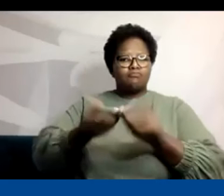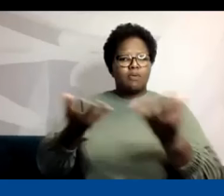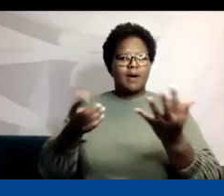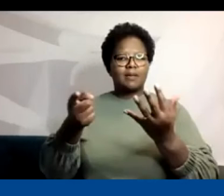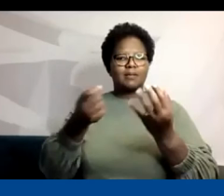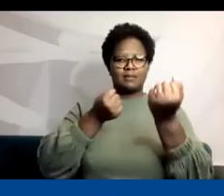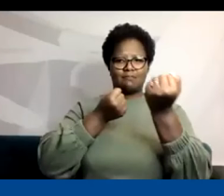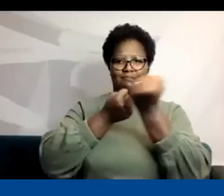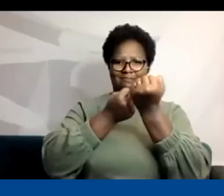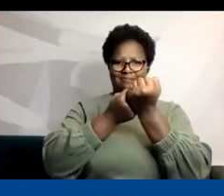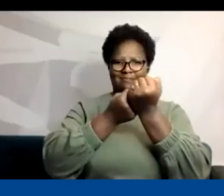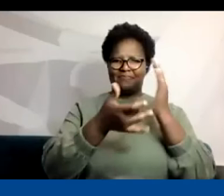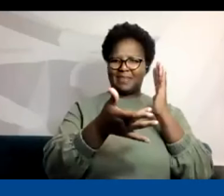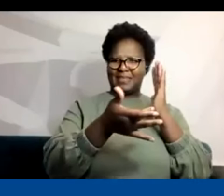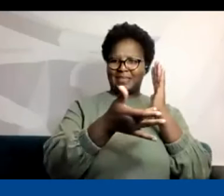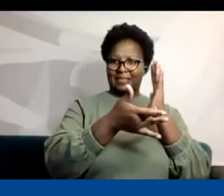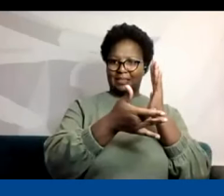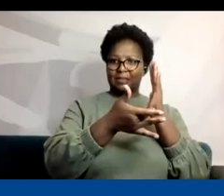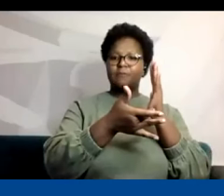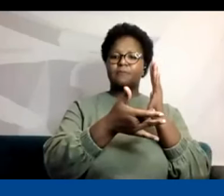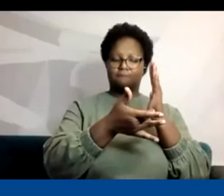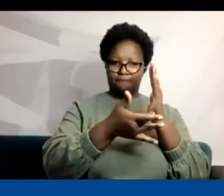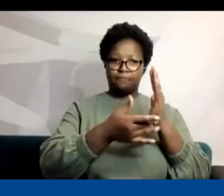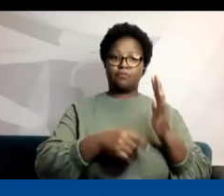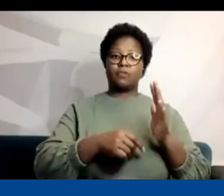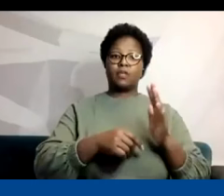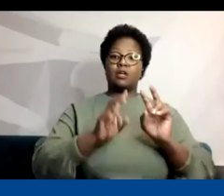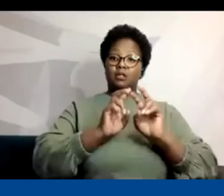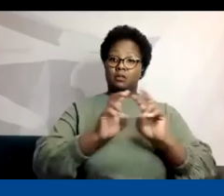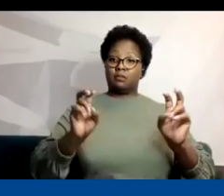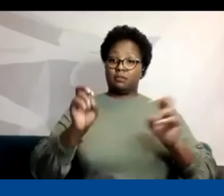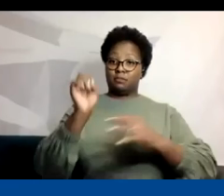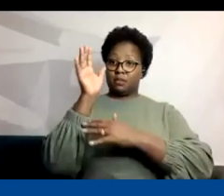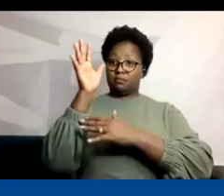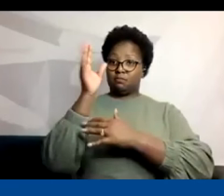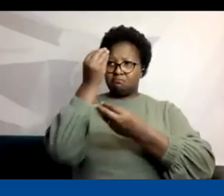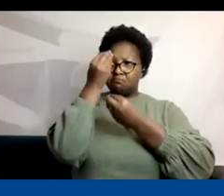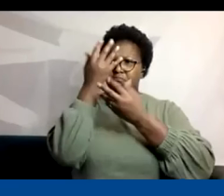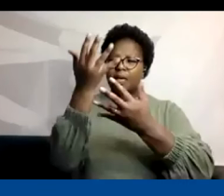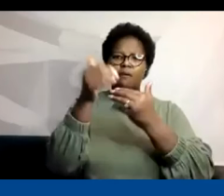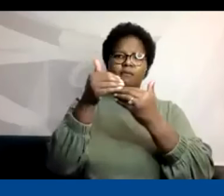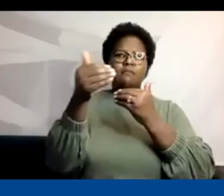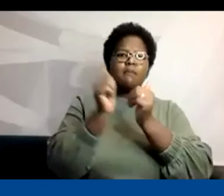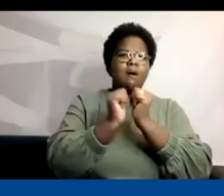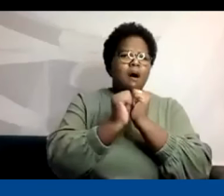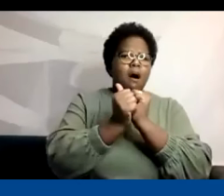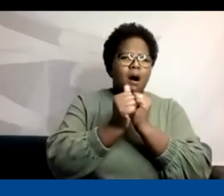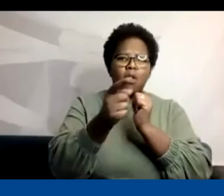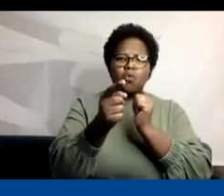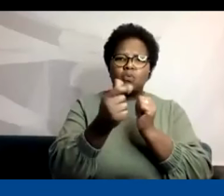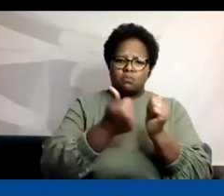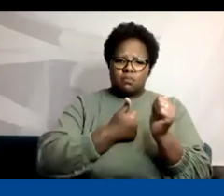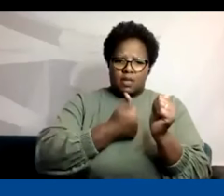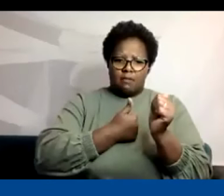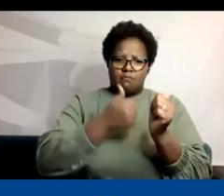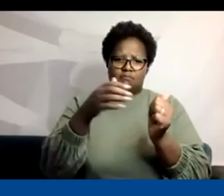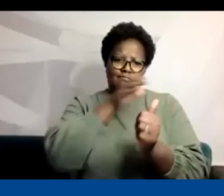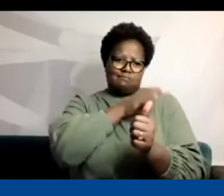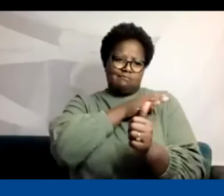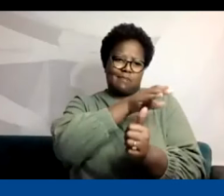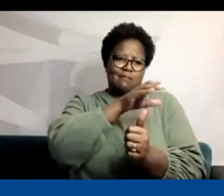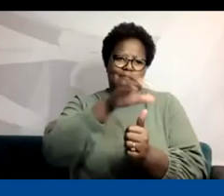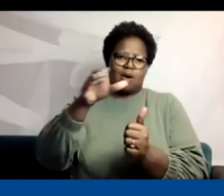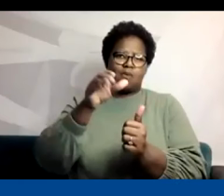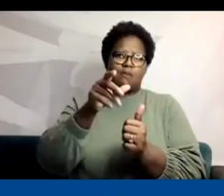our presenters will provide tools and insights and expertise on empowering individuals with disabilities